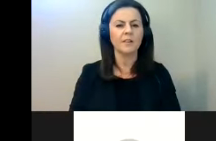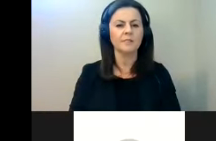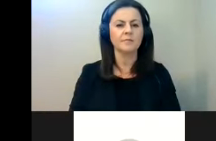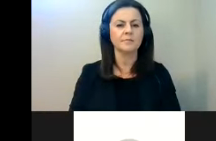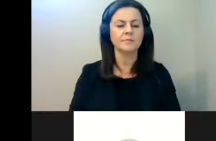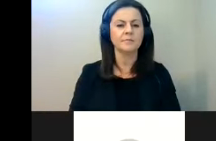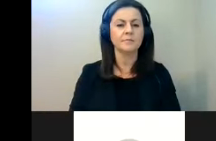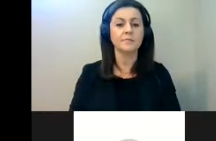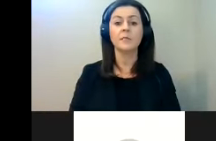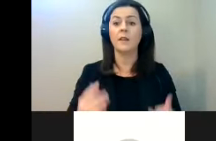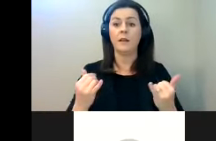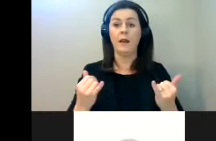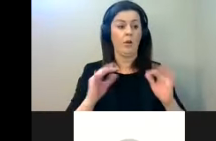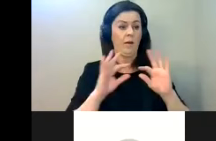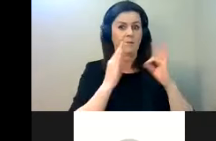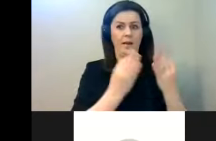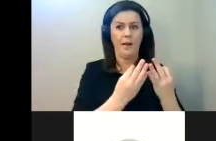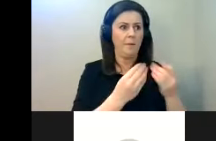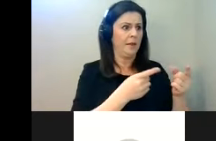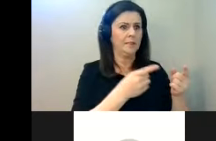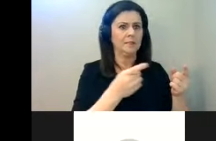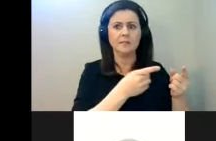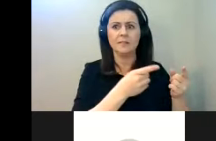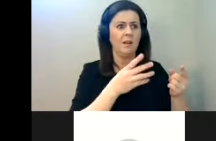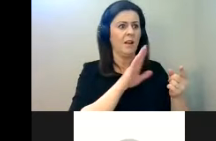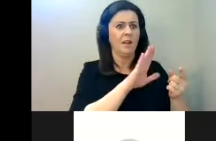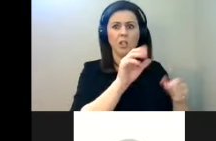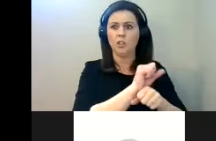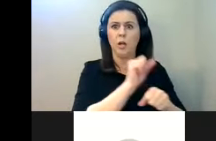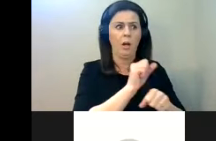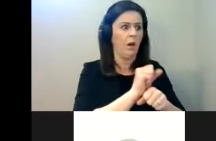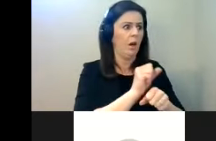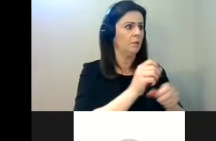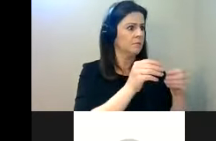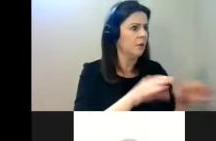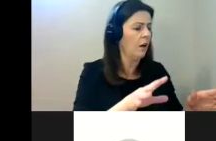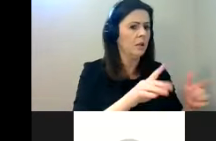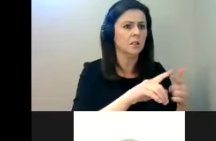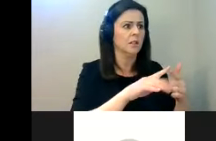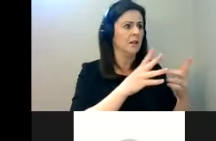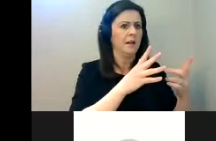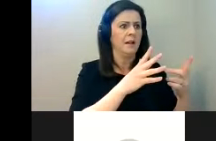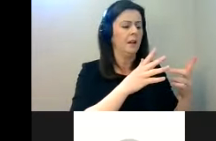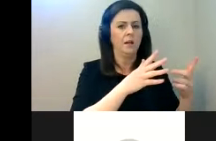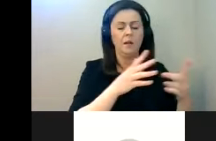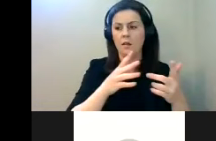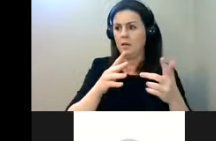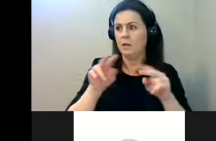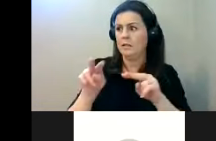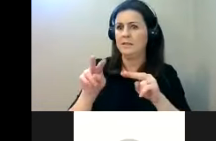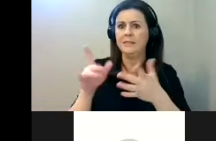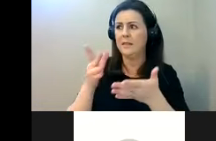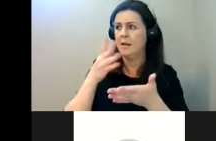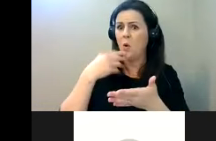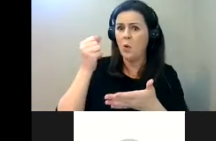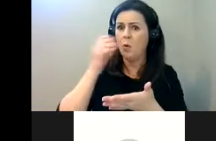upon families moving homes, many of whom have lost their jobs, and turning to elderly parents for support,